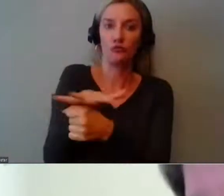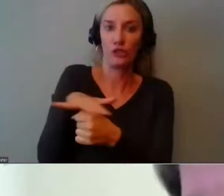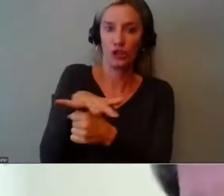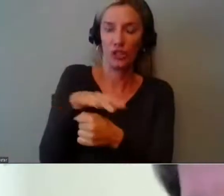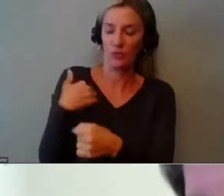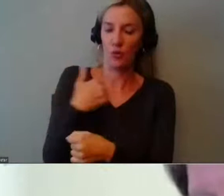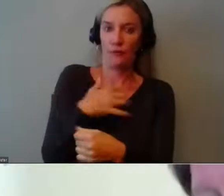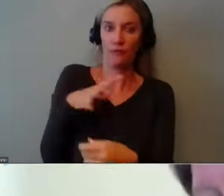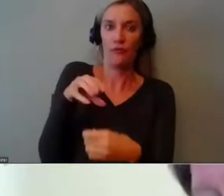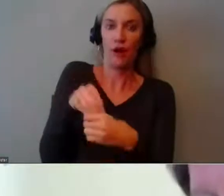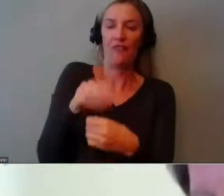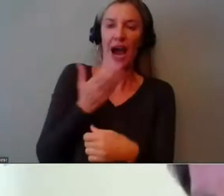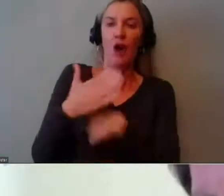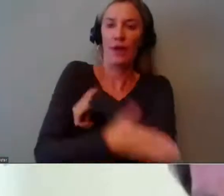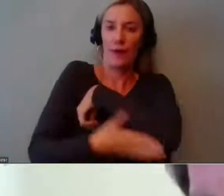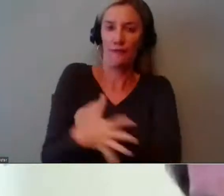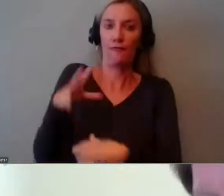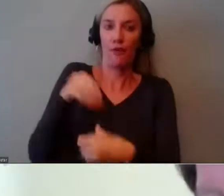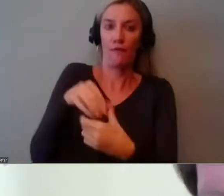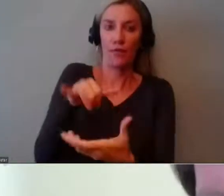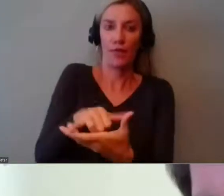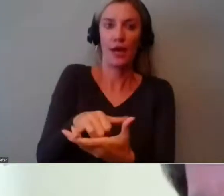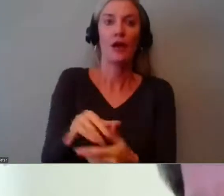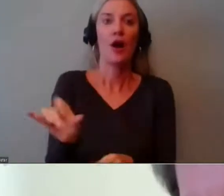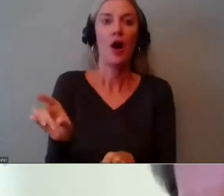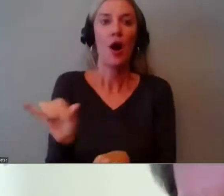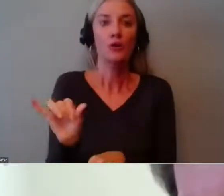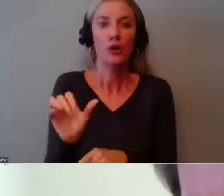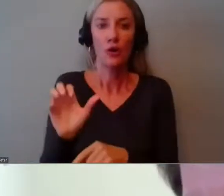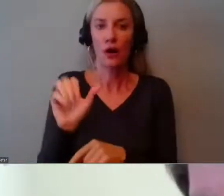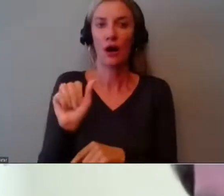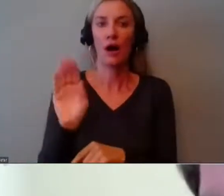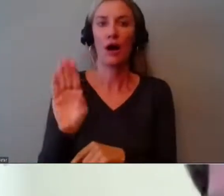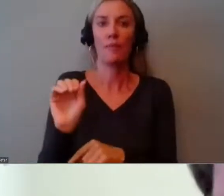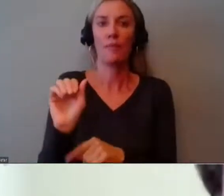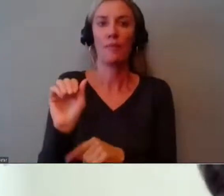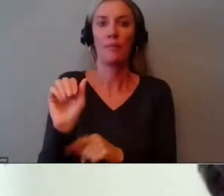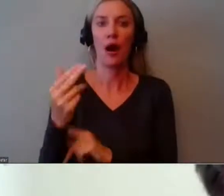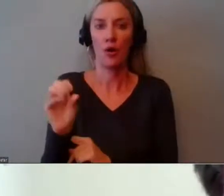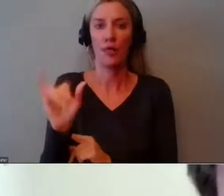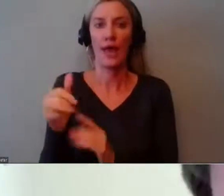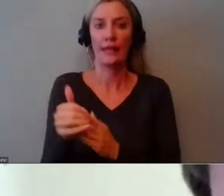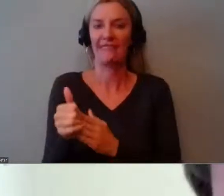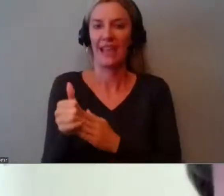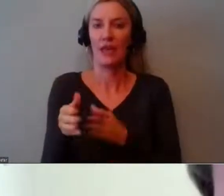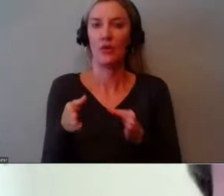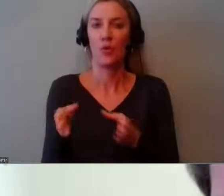member county of, and also of Abajo that sort of led the way in this charting out